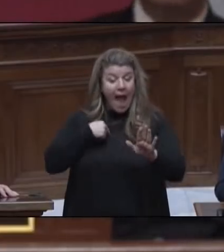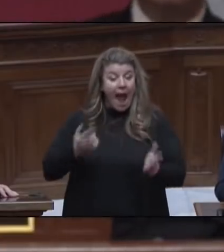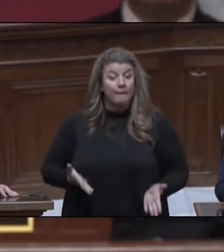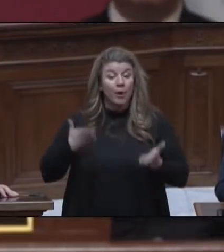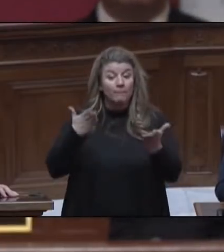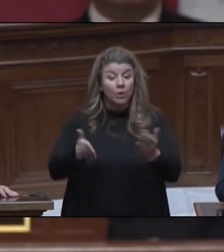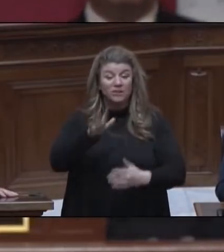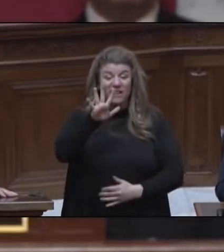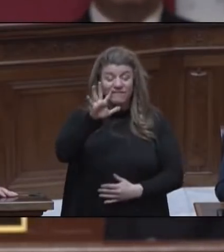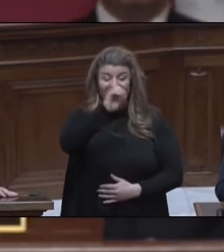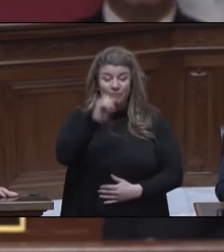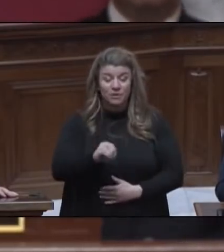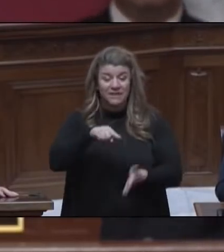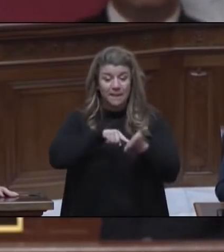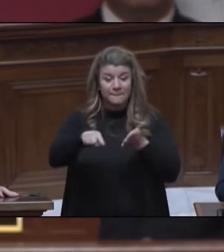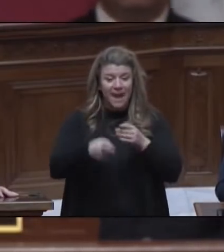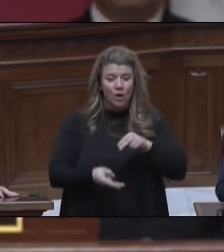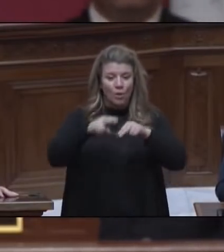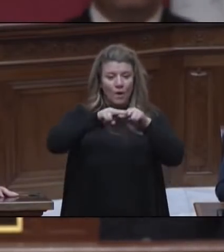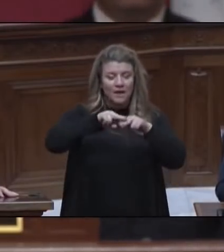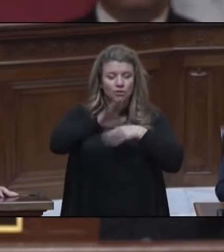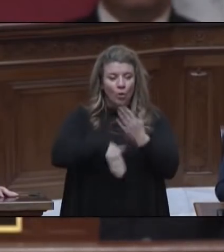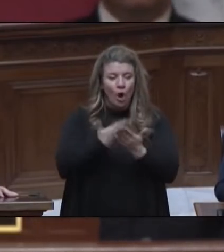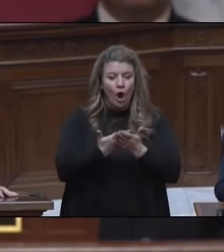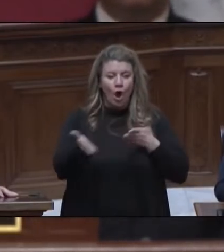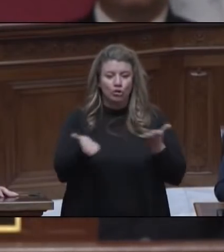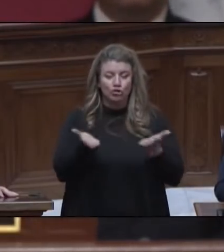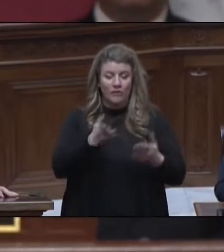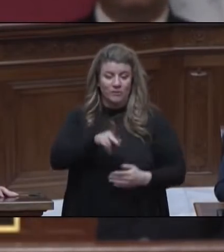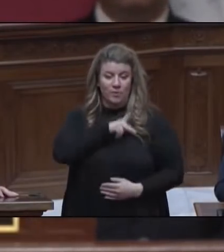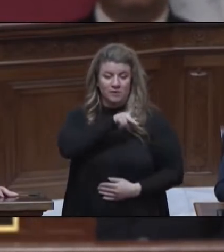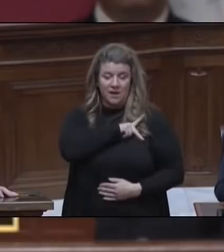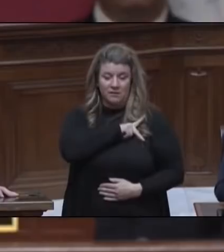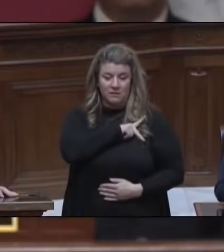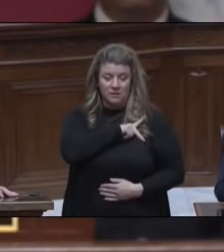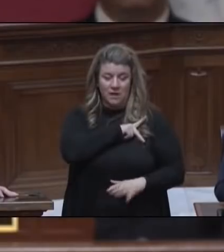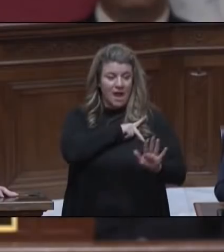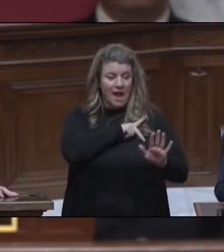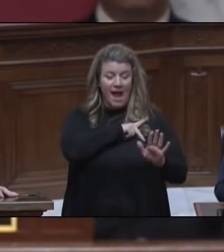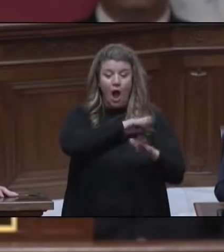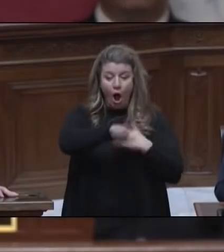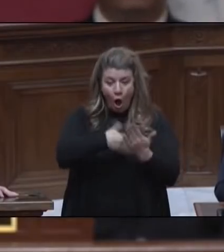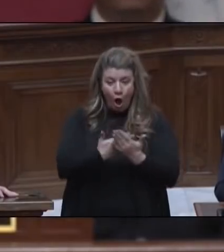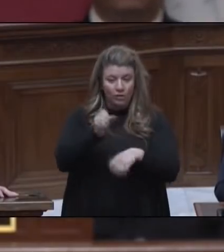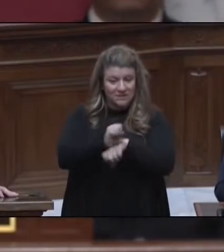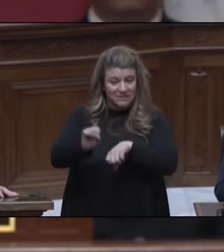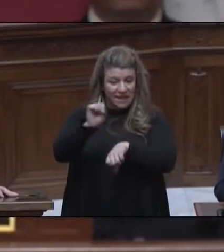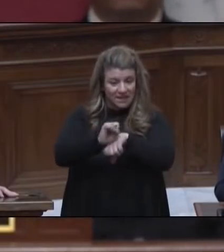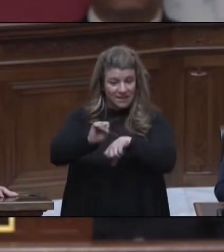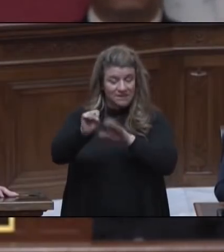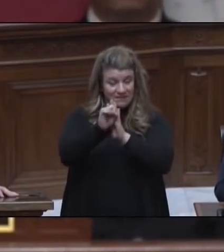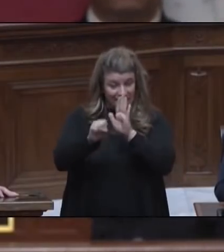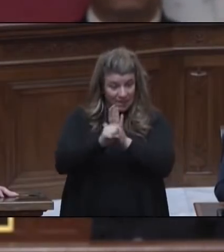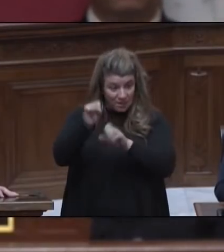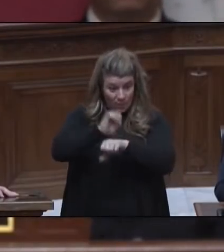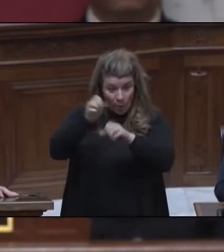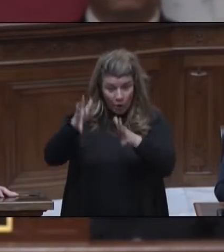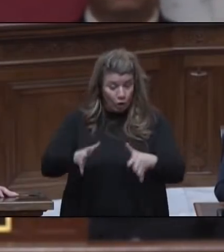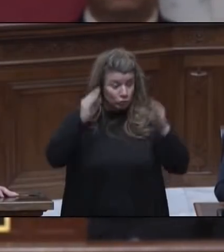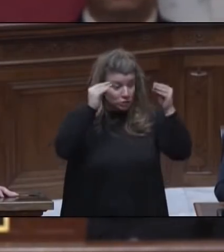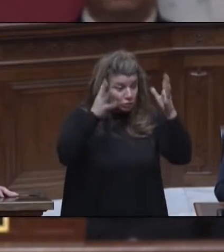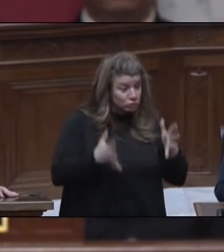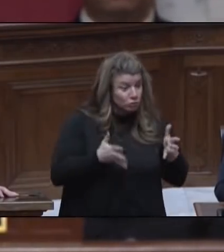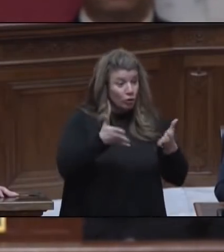a 5% pay raise to all service personnel. I mean, all of our state employees, our teachers, our